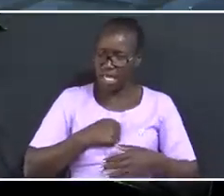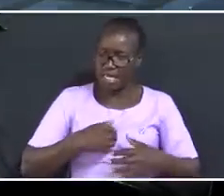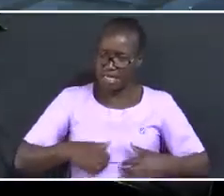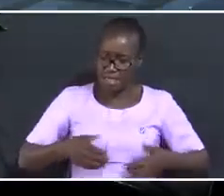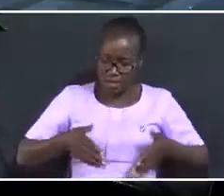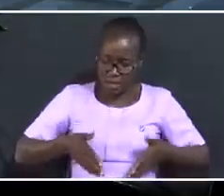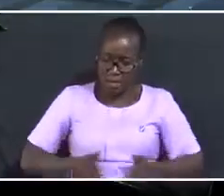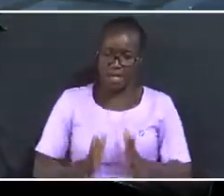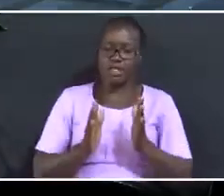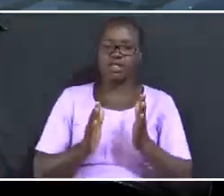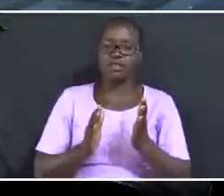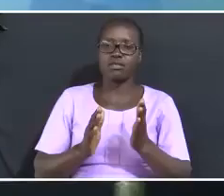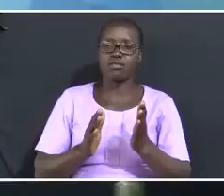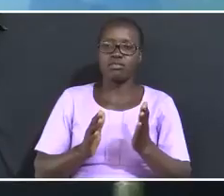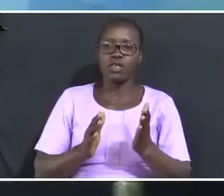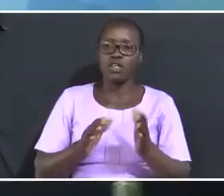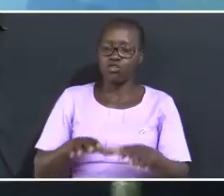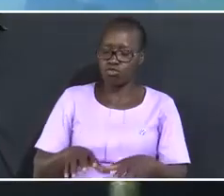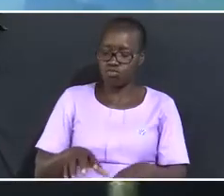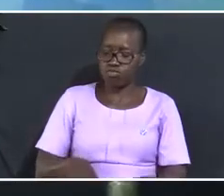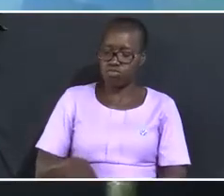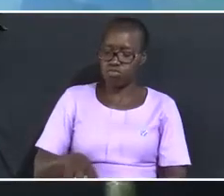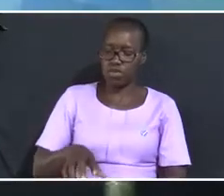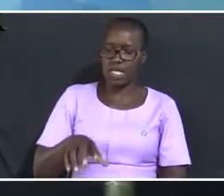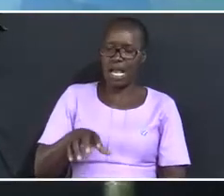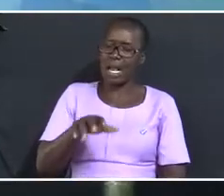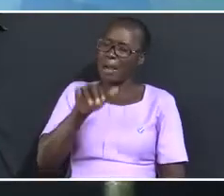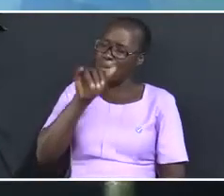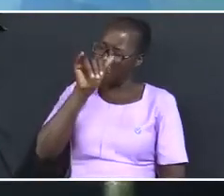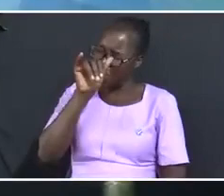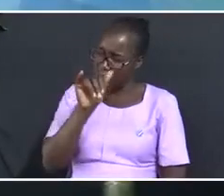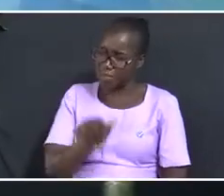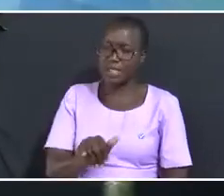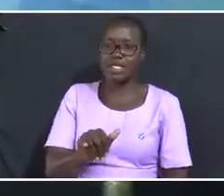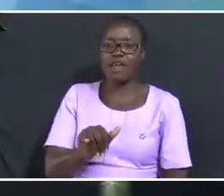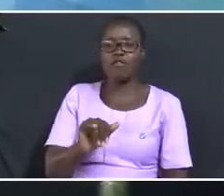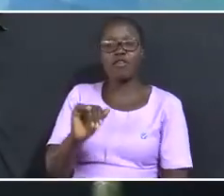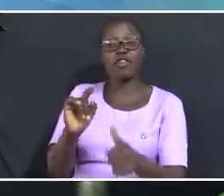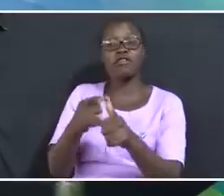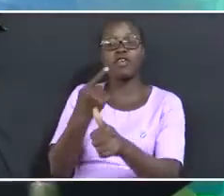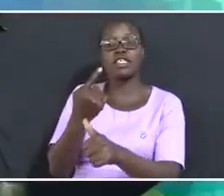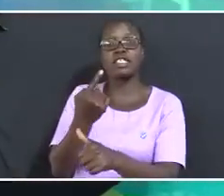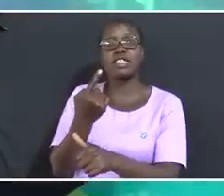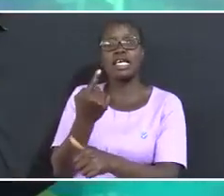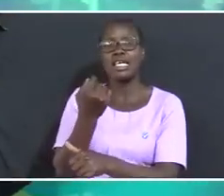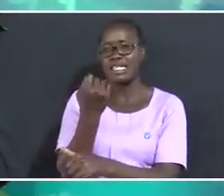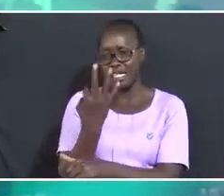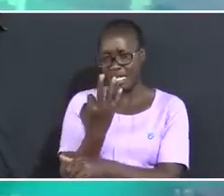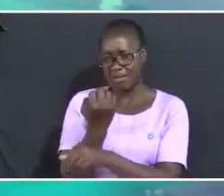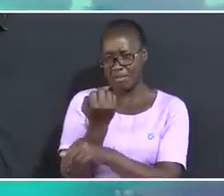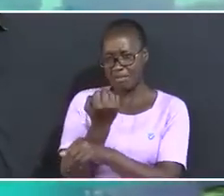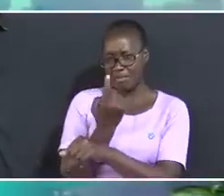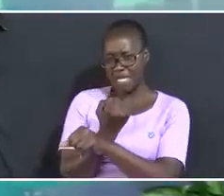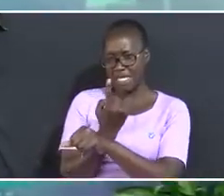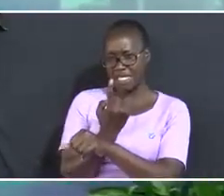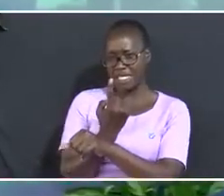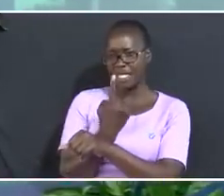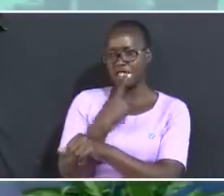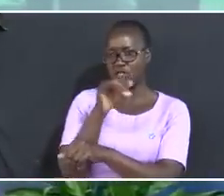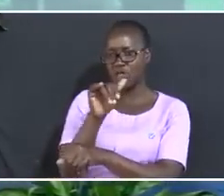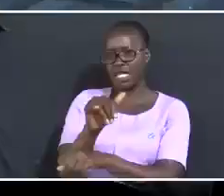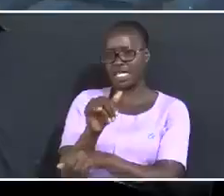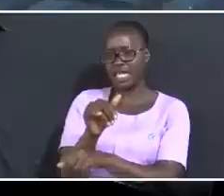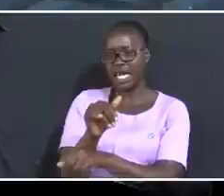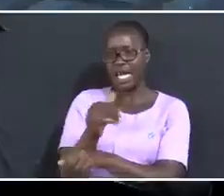to a baby and must stay for the first 3 minutes so that the